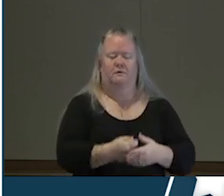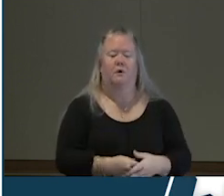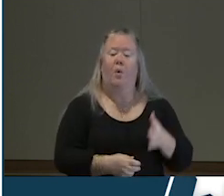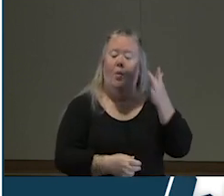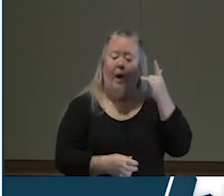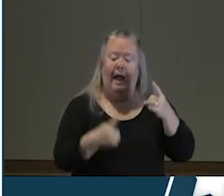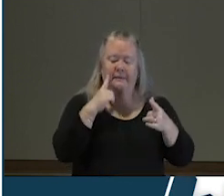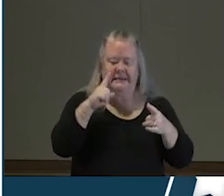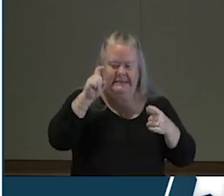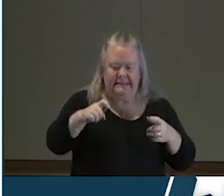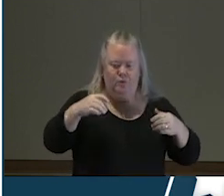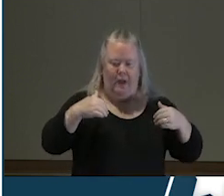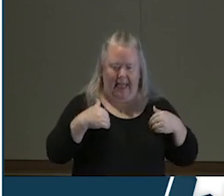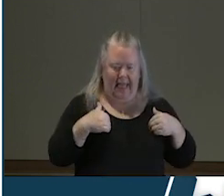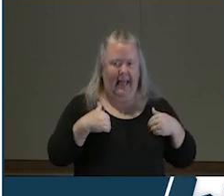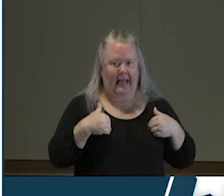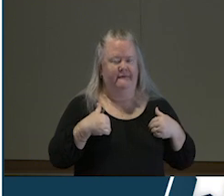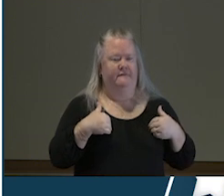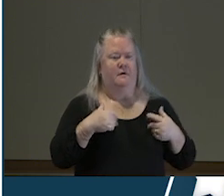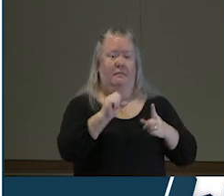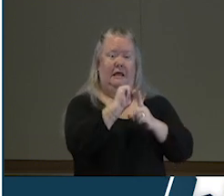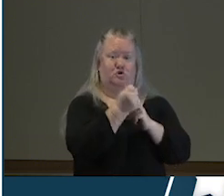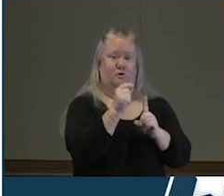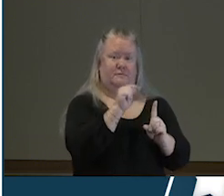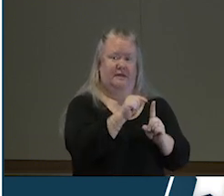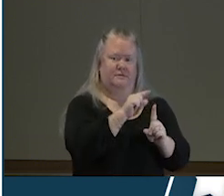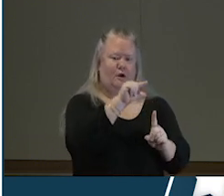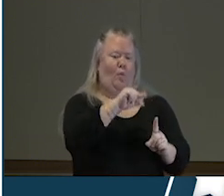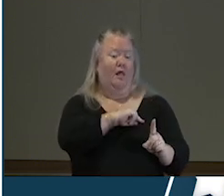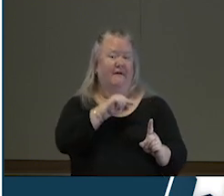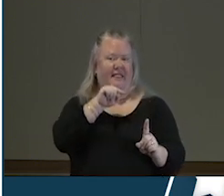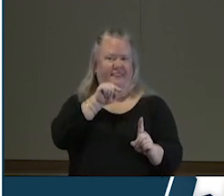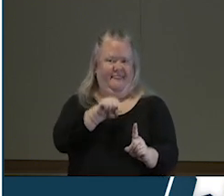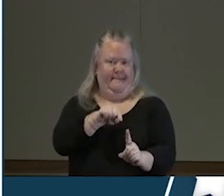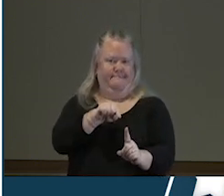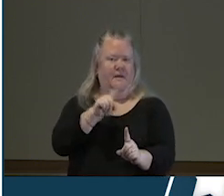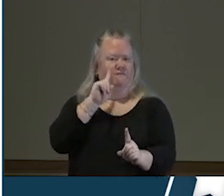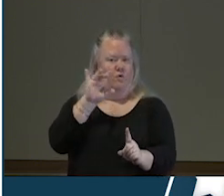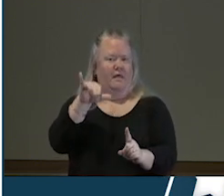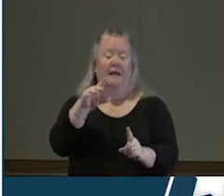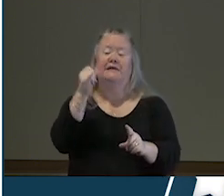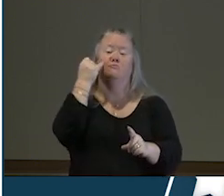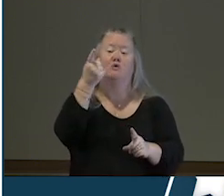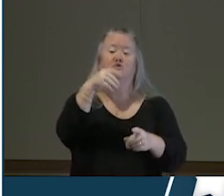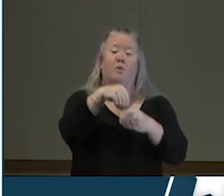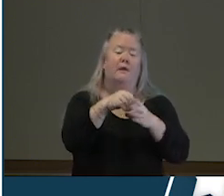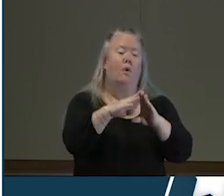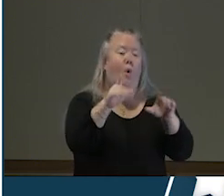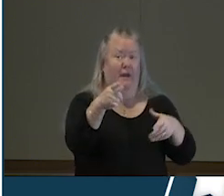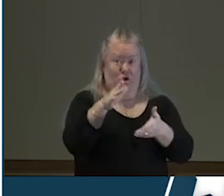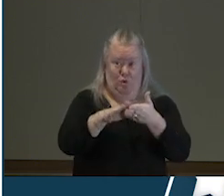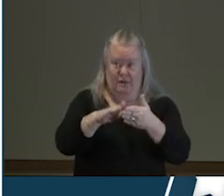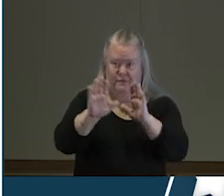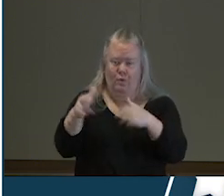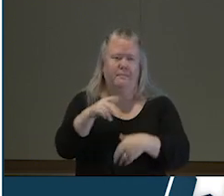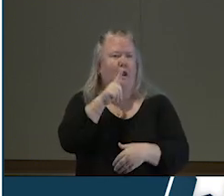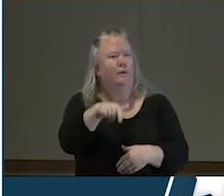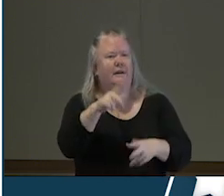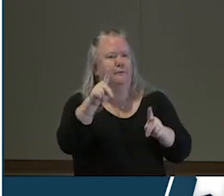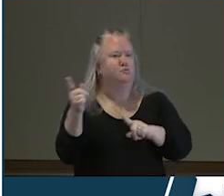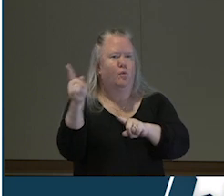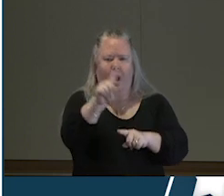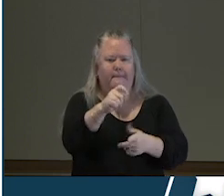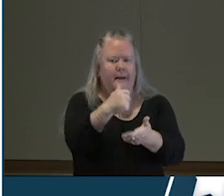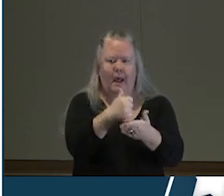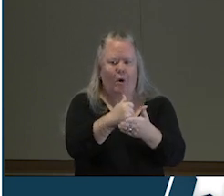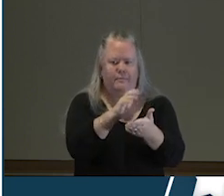Because they need to have the circumstances that qualify them. If you're in the home and you clean their room, well, then they don't need someone to come